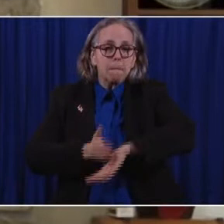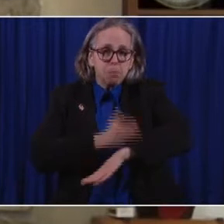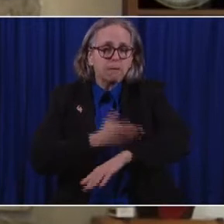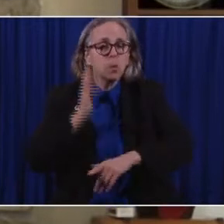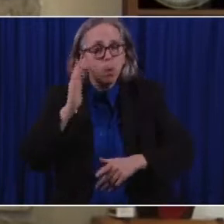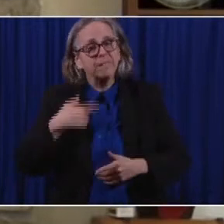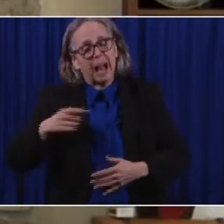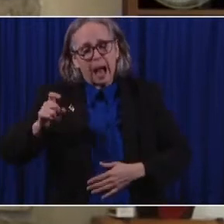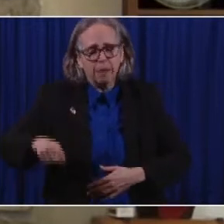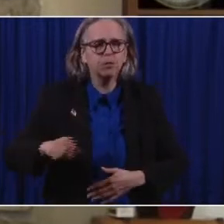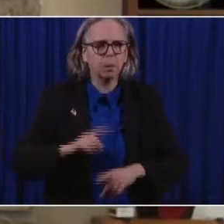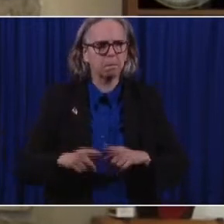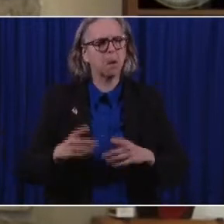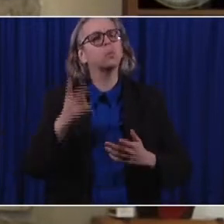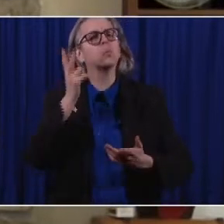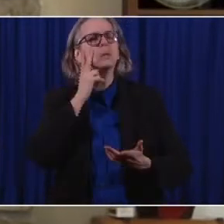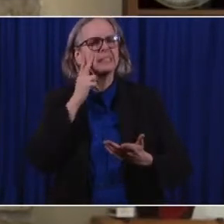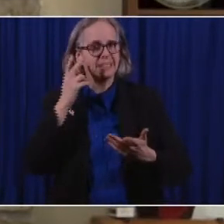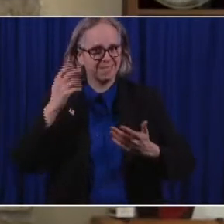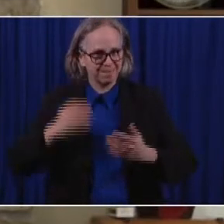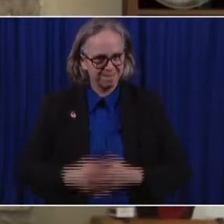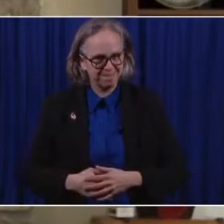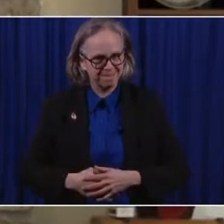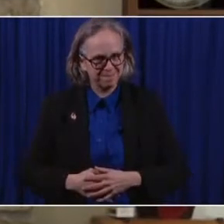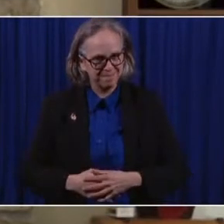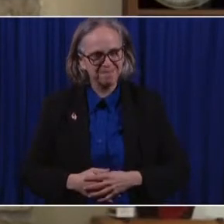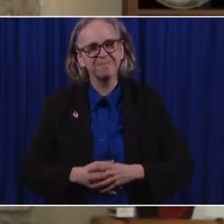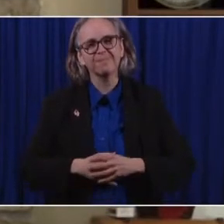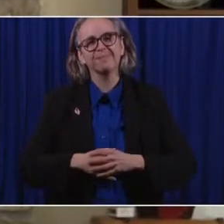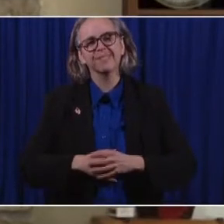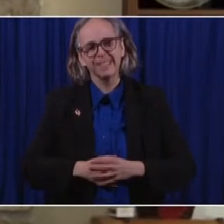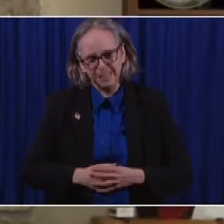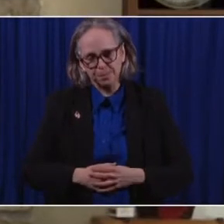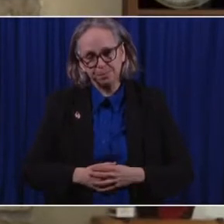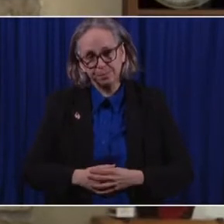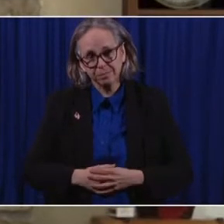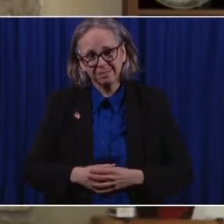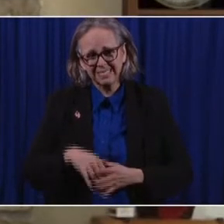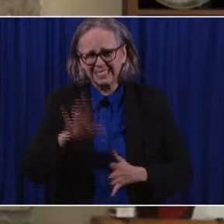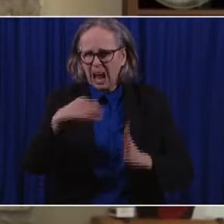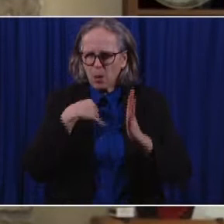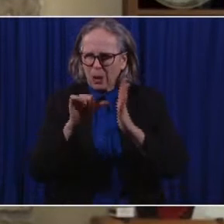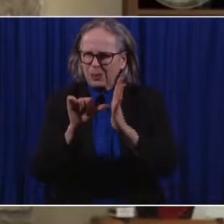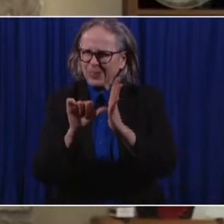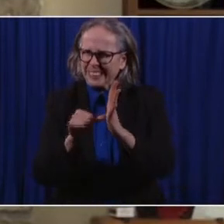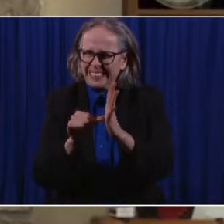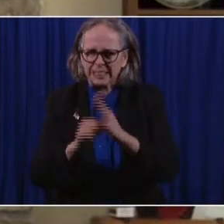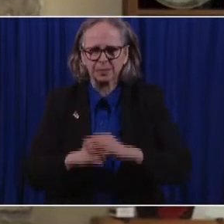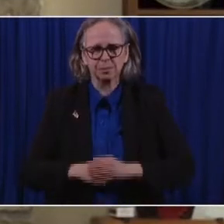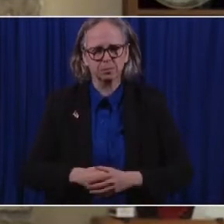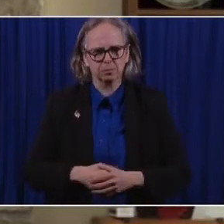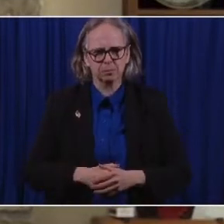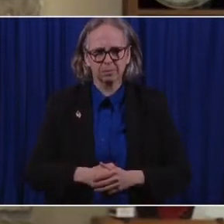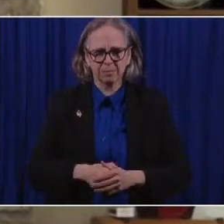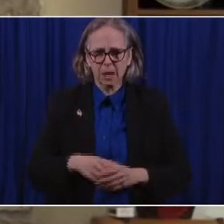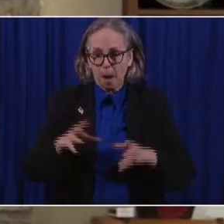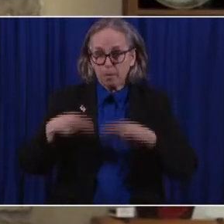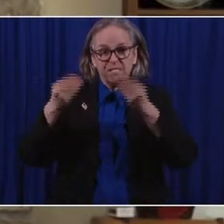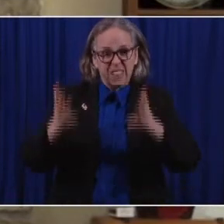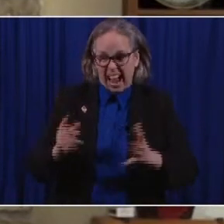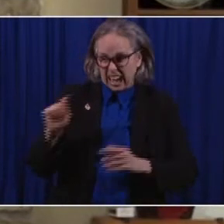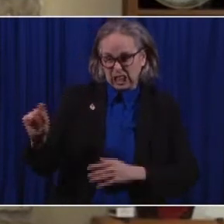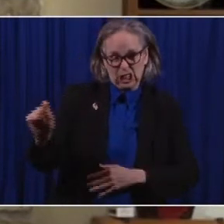Now, as I said, each provider, I want to emphasize this again, each provider will do their own